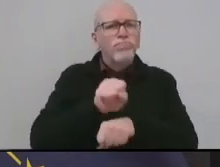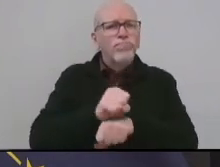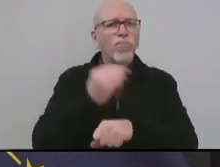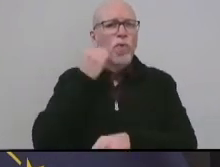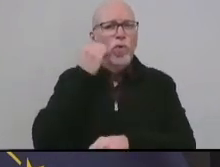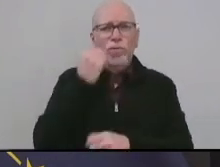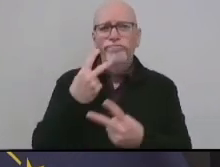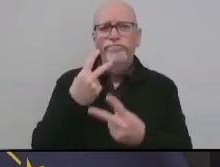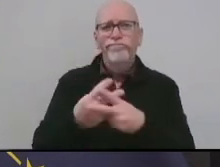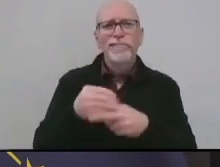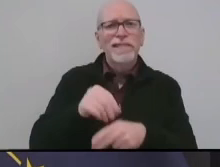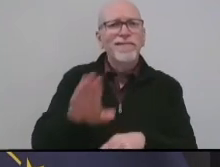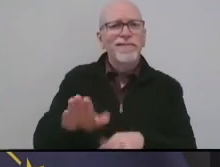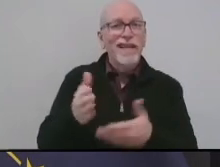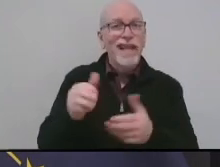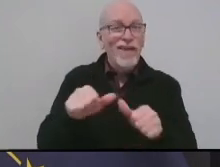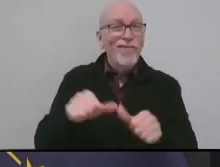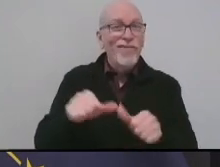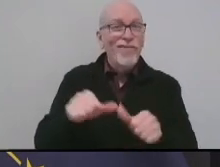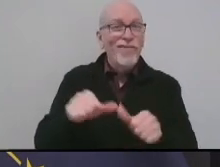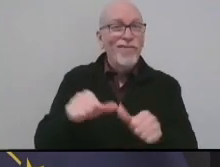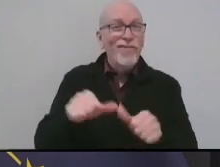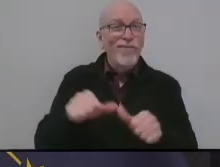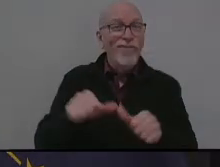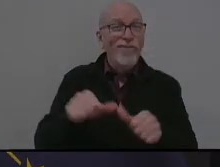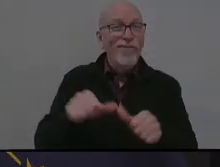and then utilizes local EMS and fire